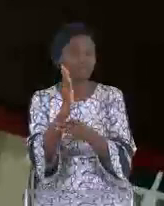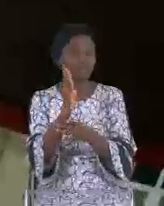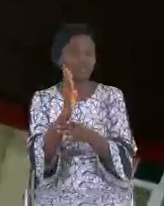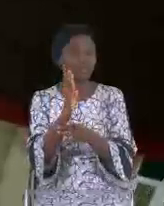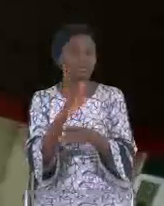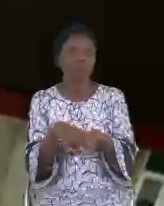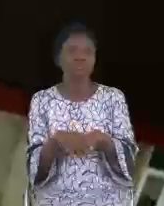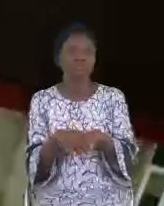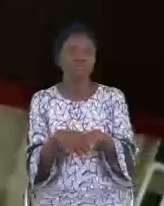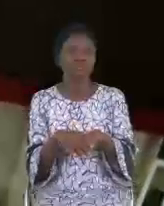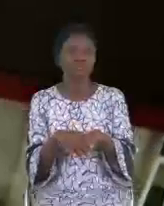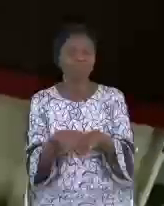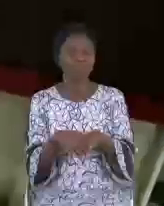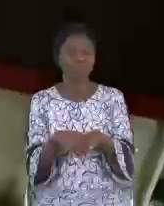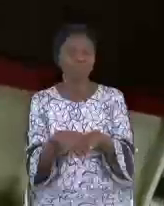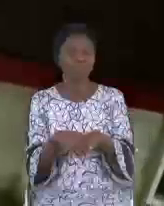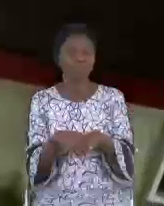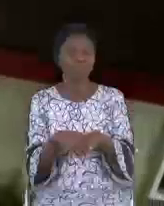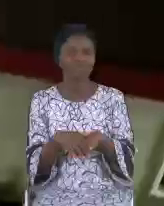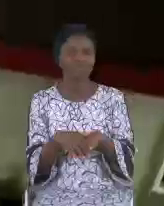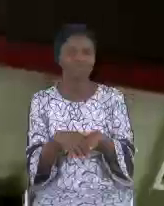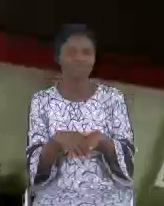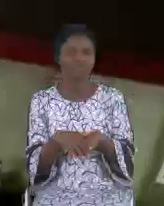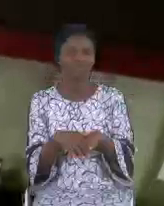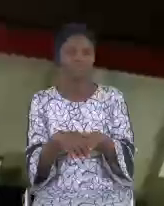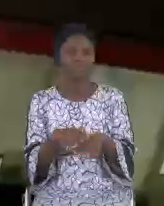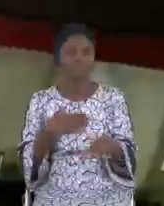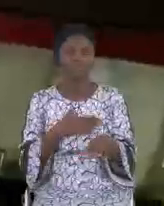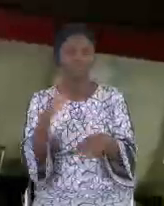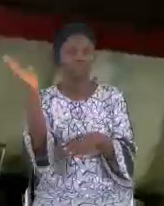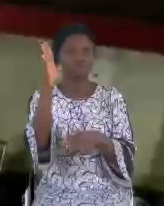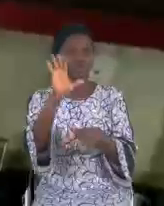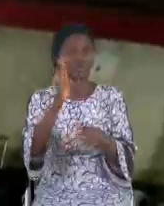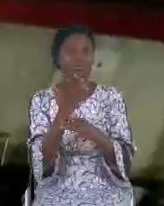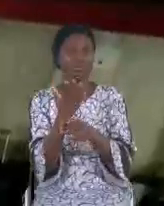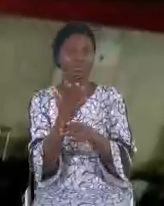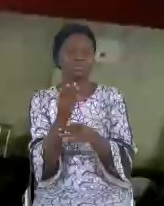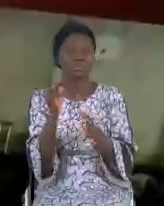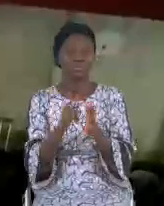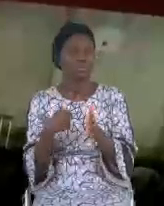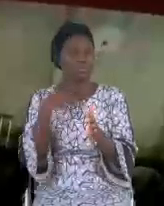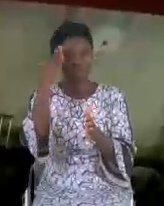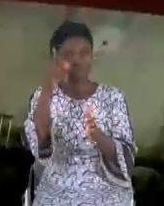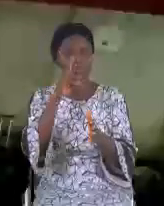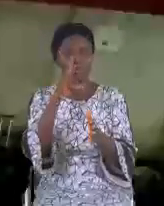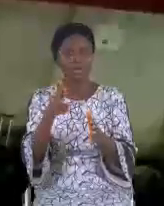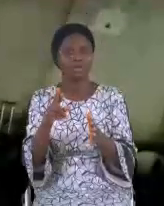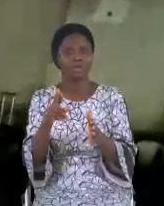You are through from your segment. Please wave your hand so that we will know that you are through.